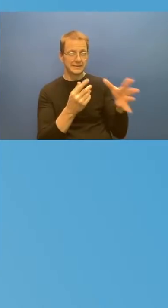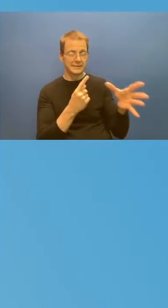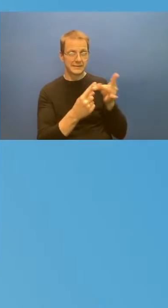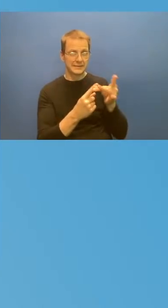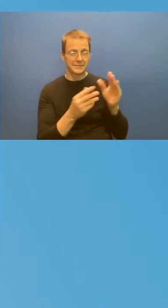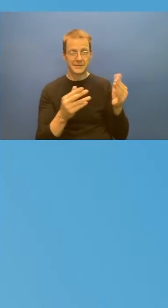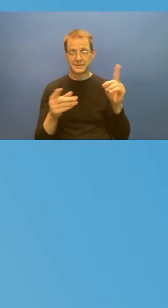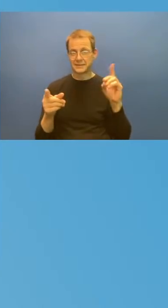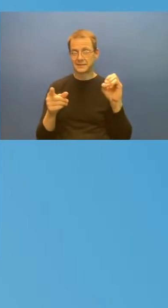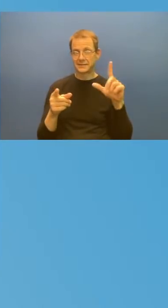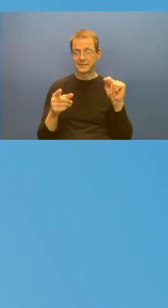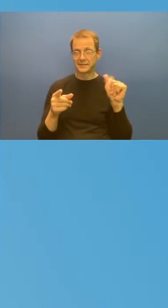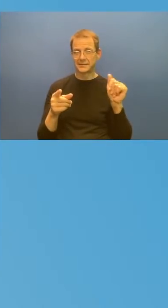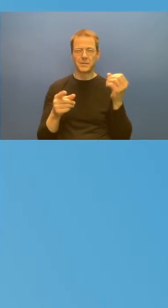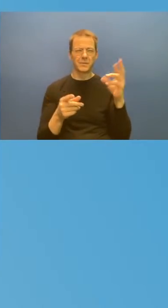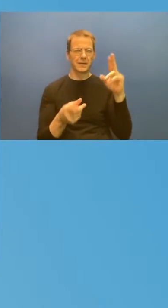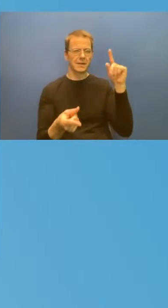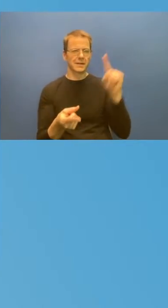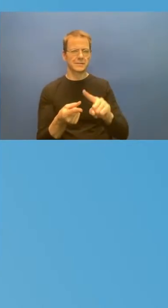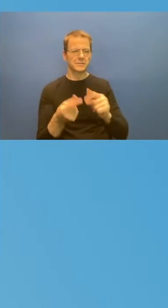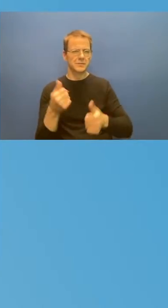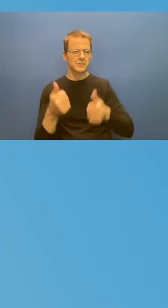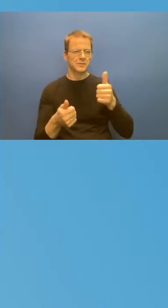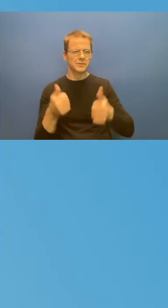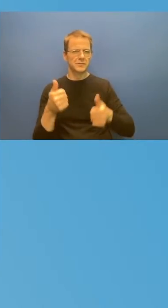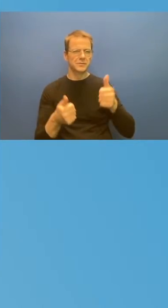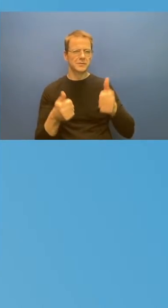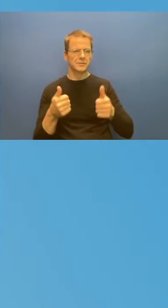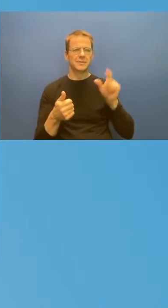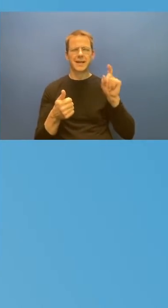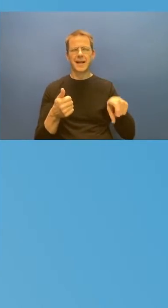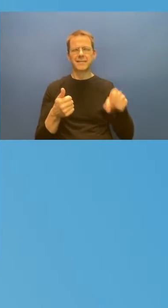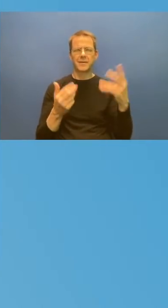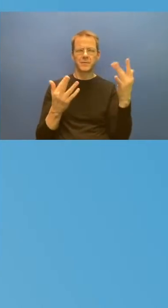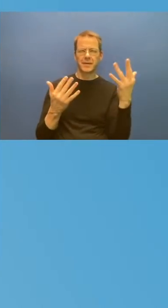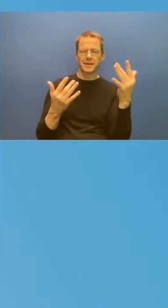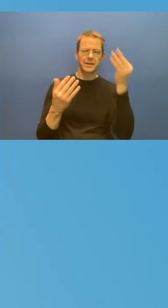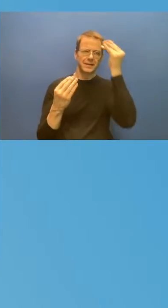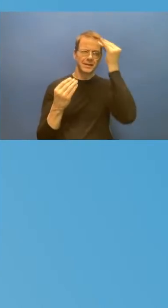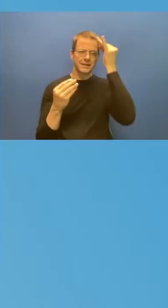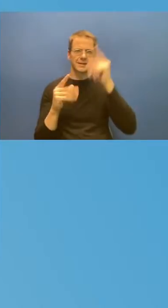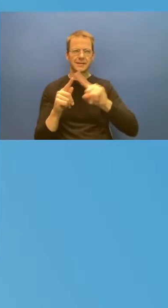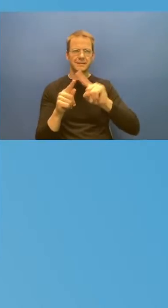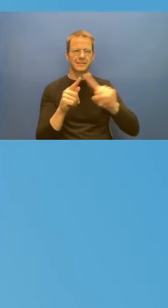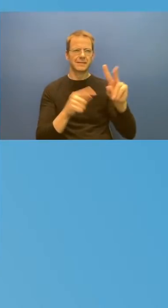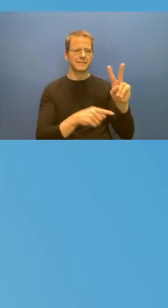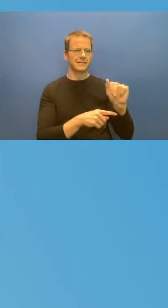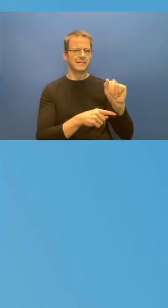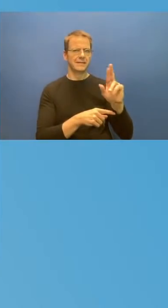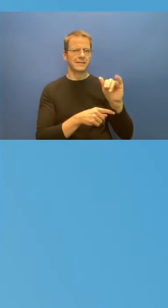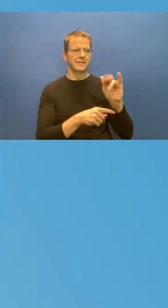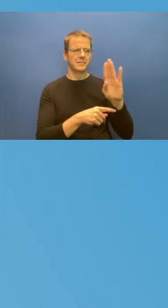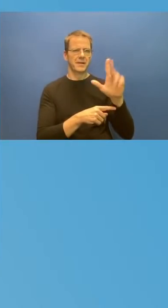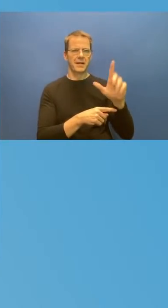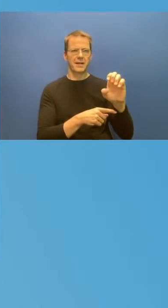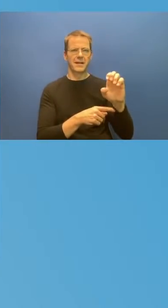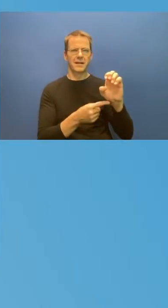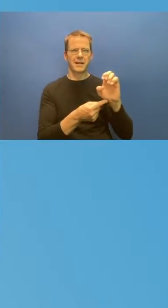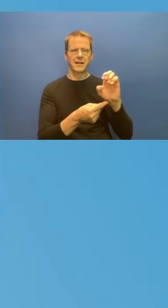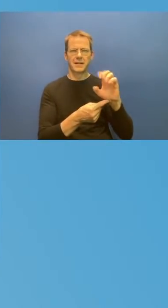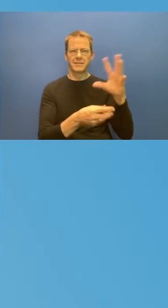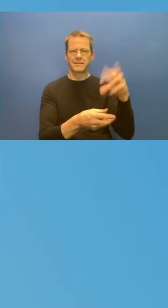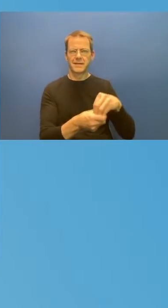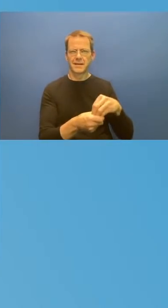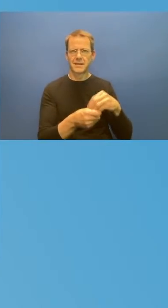can have something that maybe is more transmissible, but a little bit less virulent, and still end up with a lot of people in hospital. And we have to appreciate this